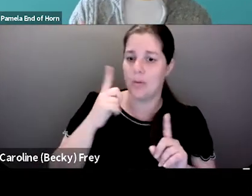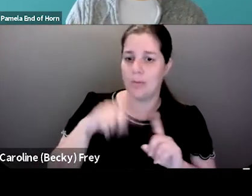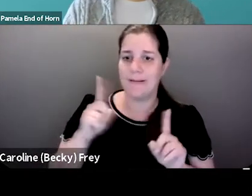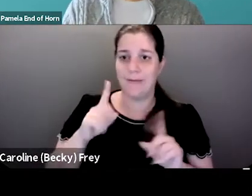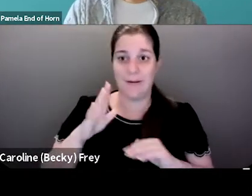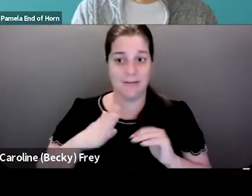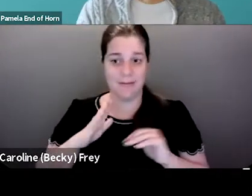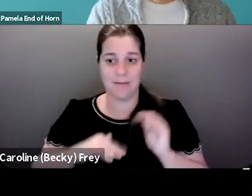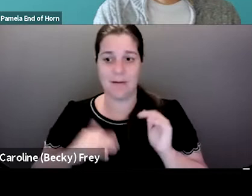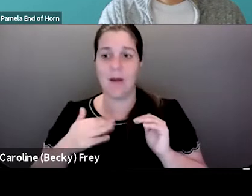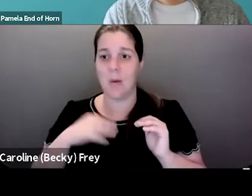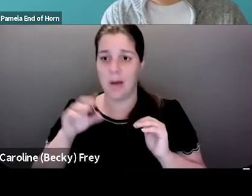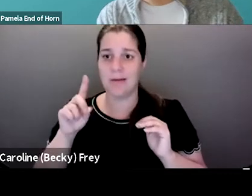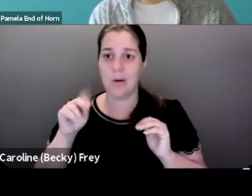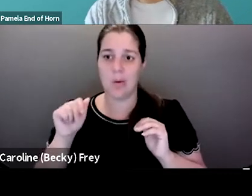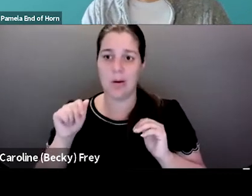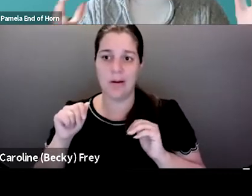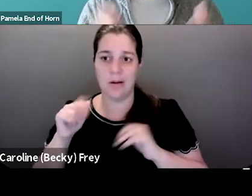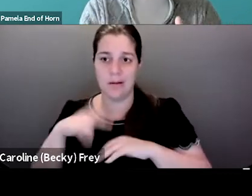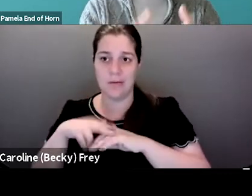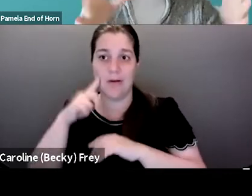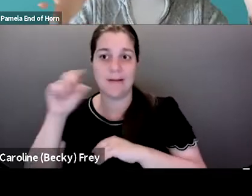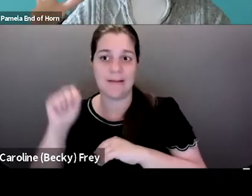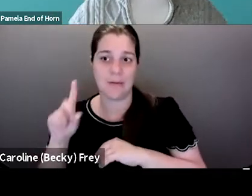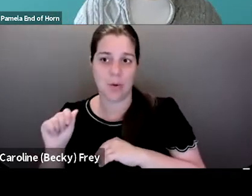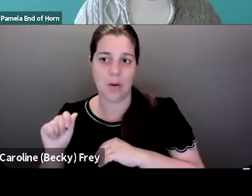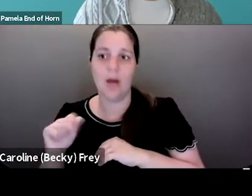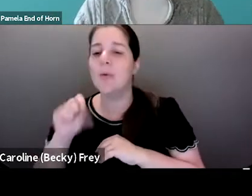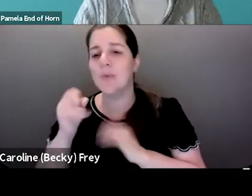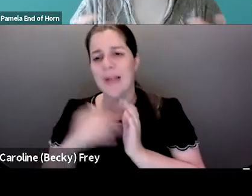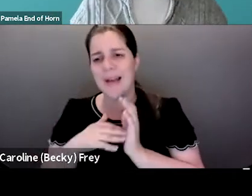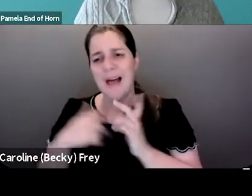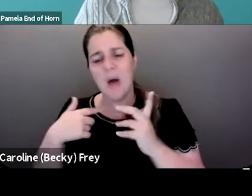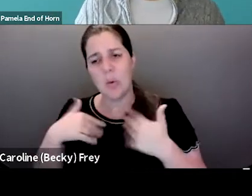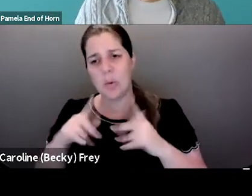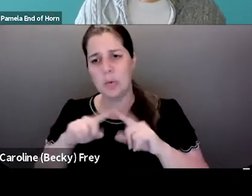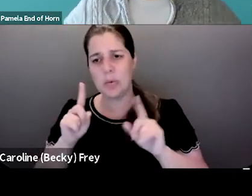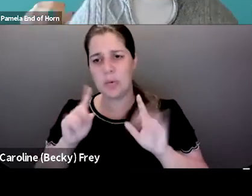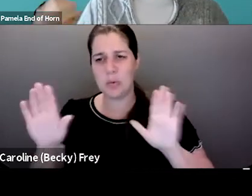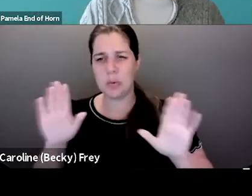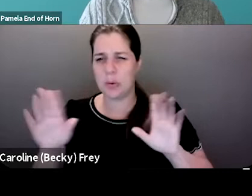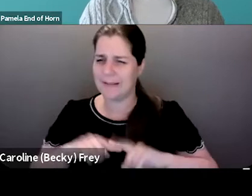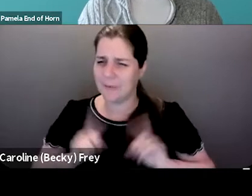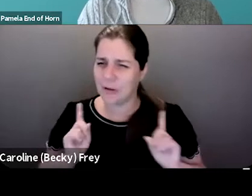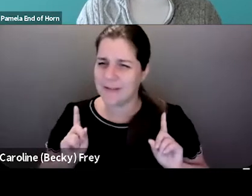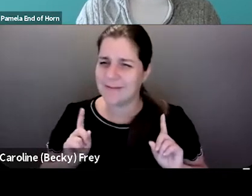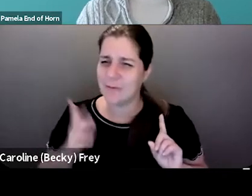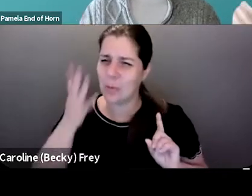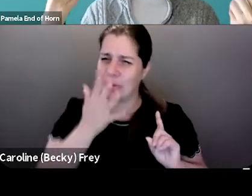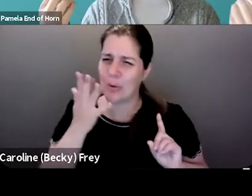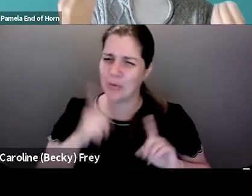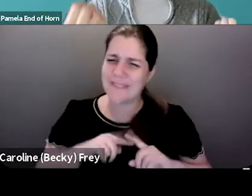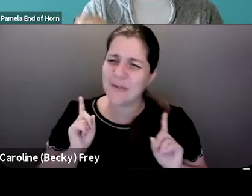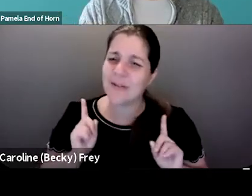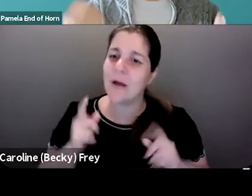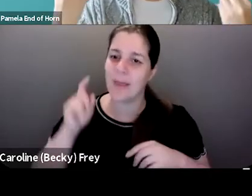the Oglala Lakota Nation in South Dakota. Those two healthcare systems are very different, and they have to be,